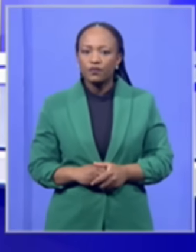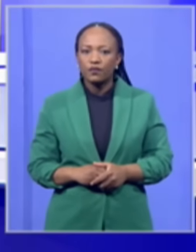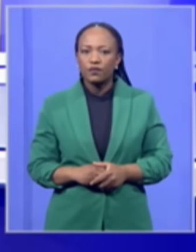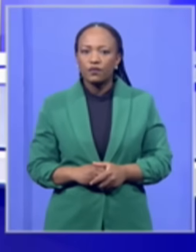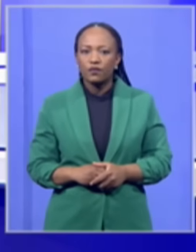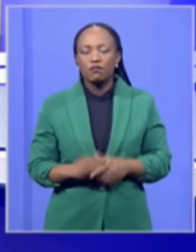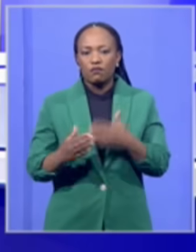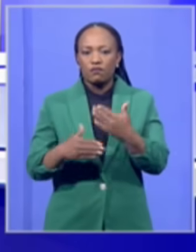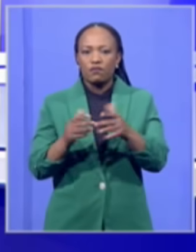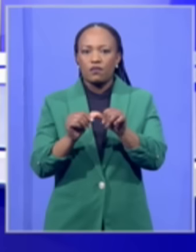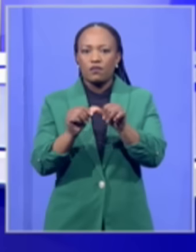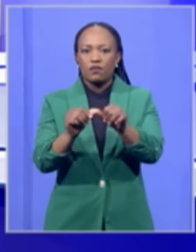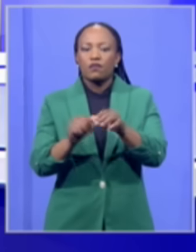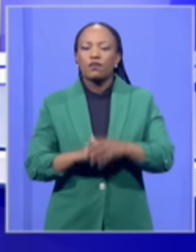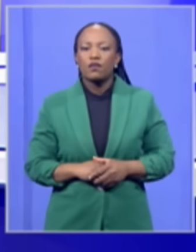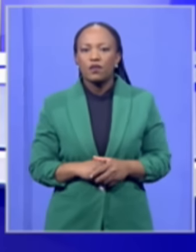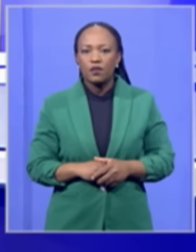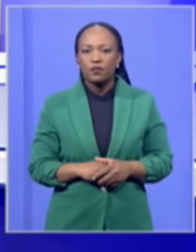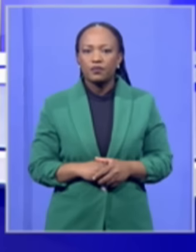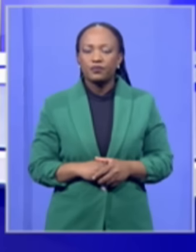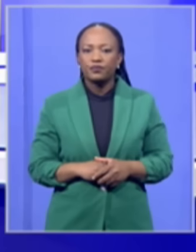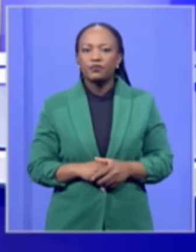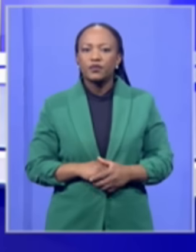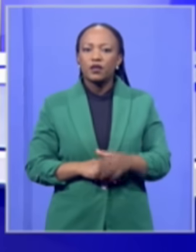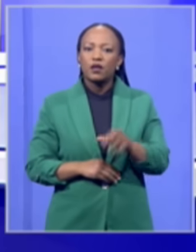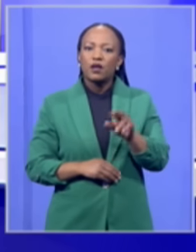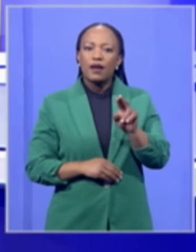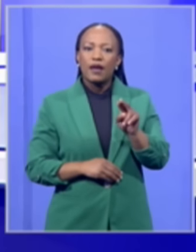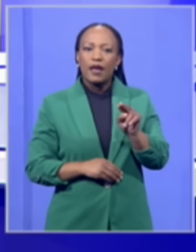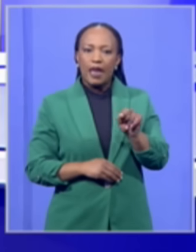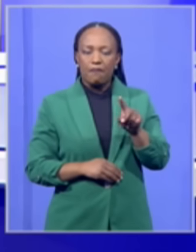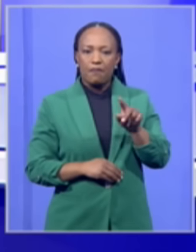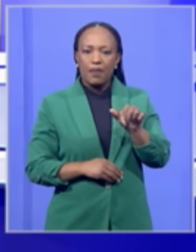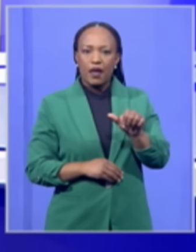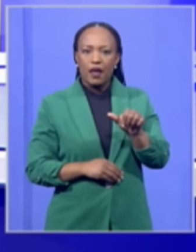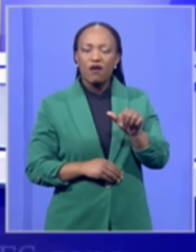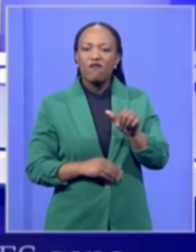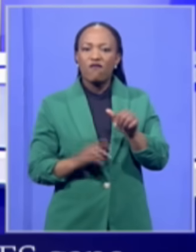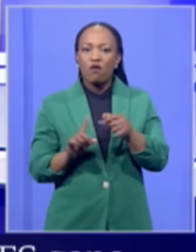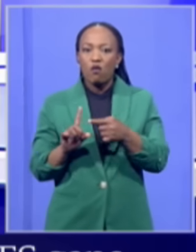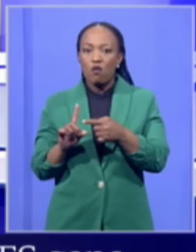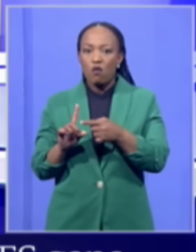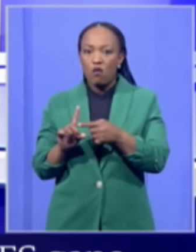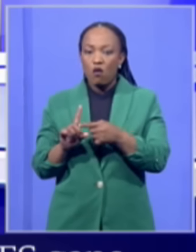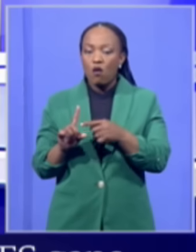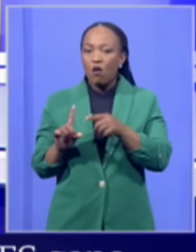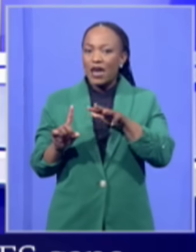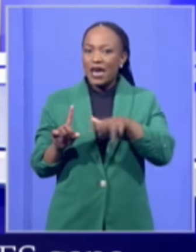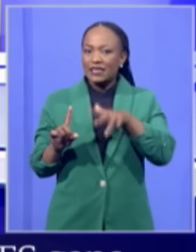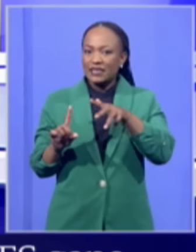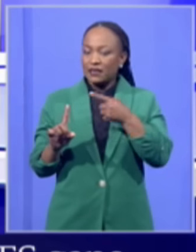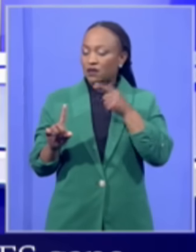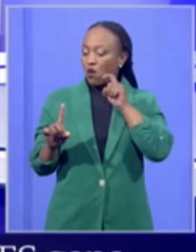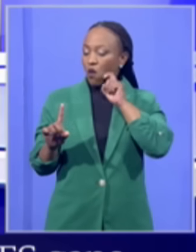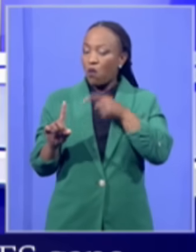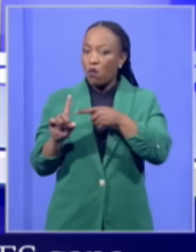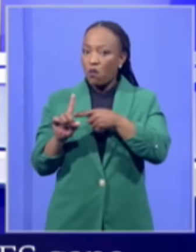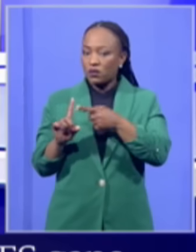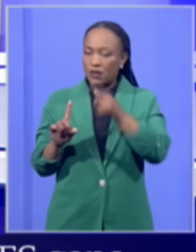Re gatela pele botšhotšhisi molatong wa polao ya morutwana wa mengwaga e lesomesenyane wa sekolo se se phagamego sa Kimberley